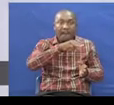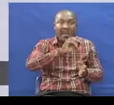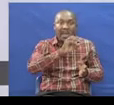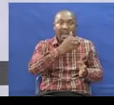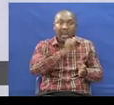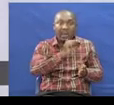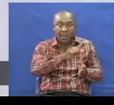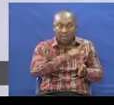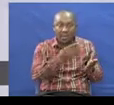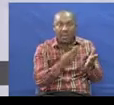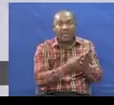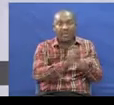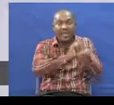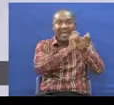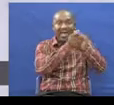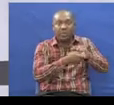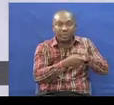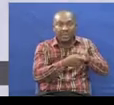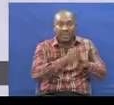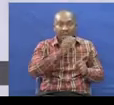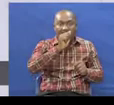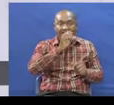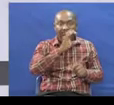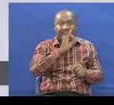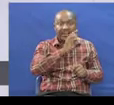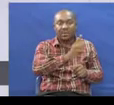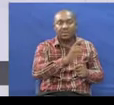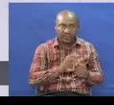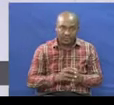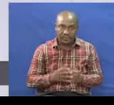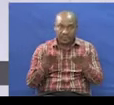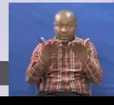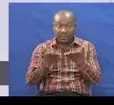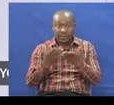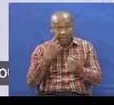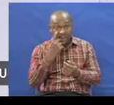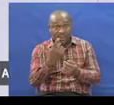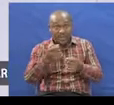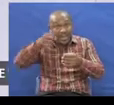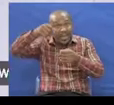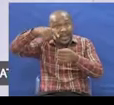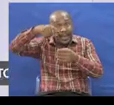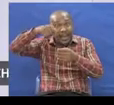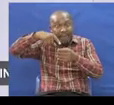with the dilute acid. So now let's see what are the chemicals.